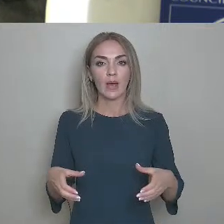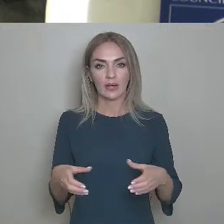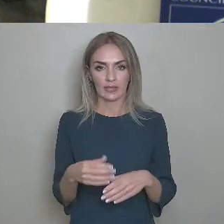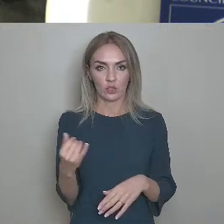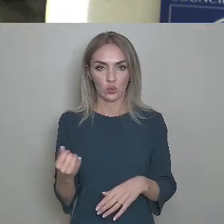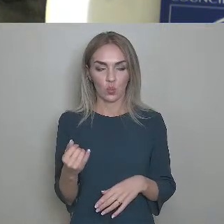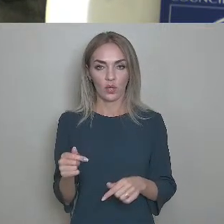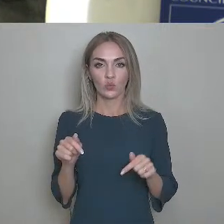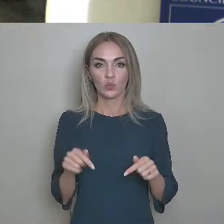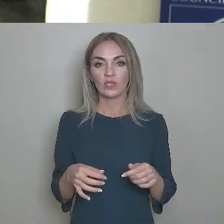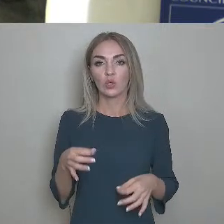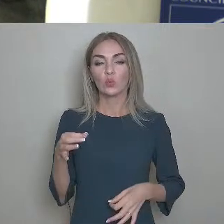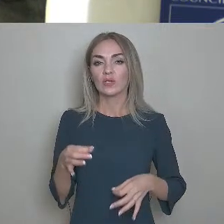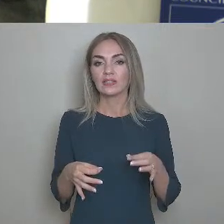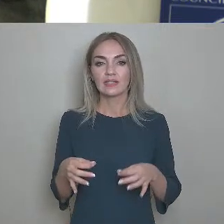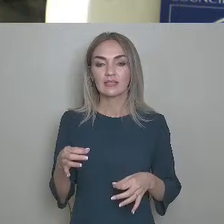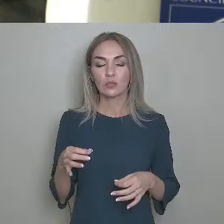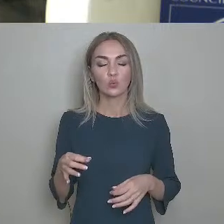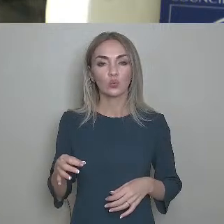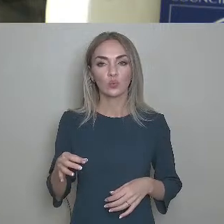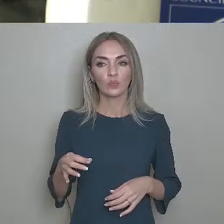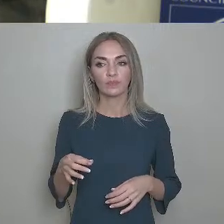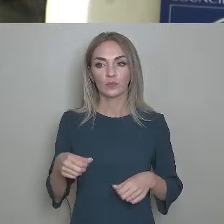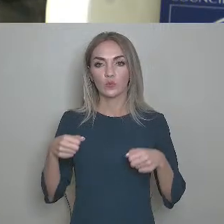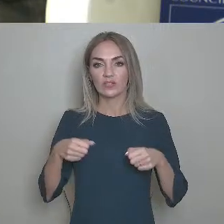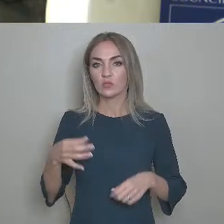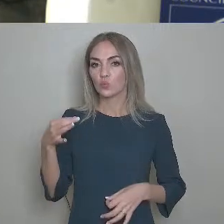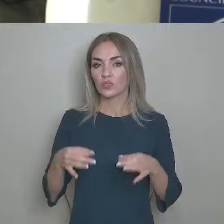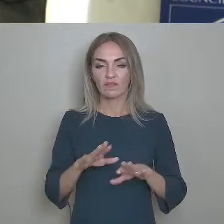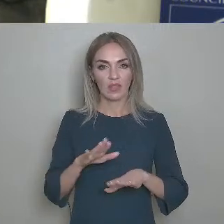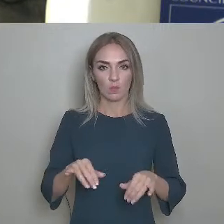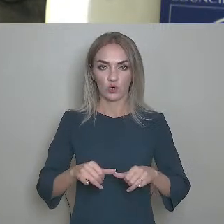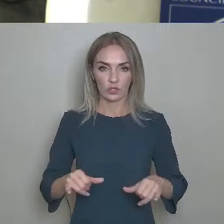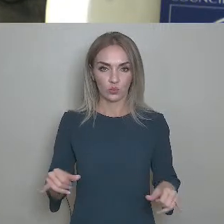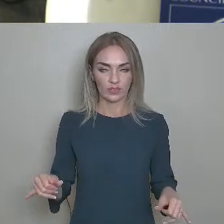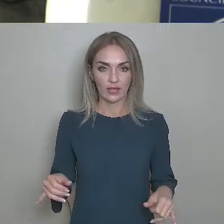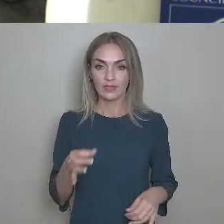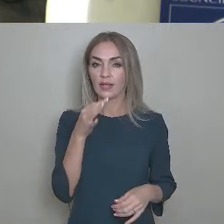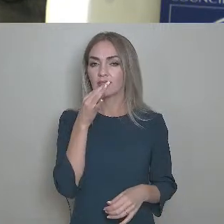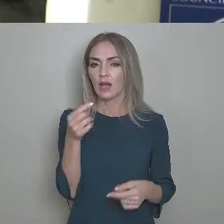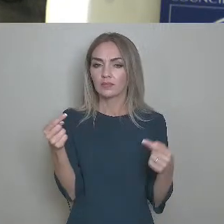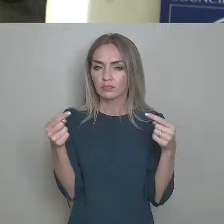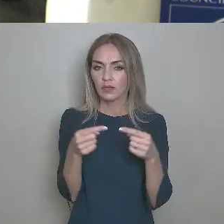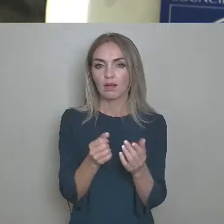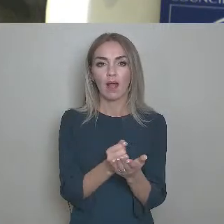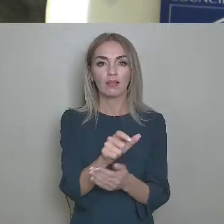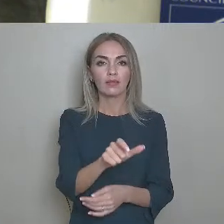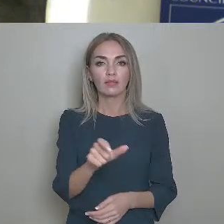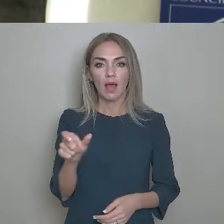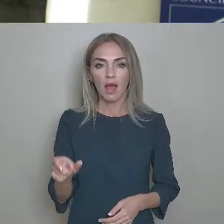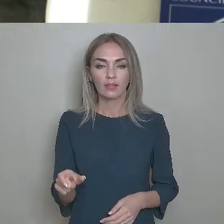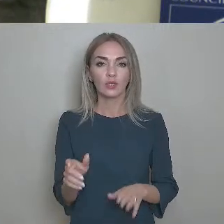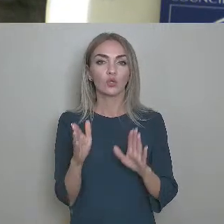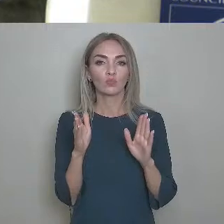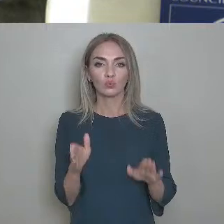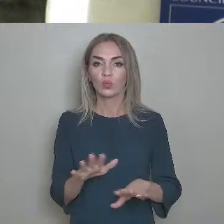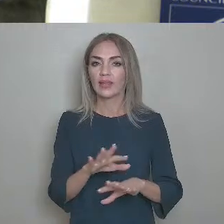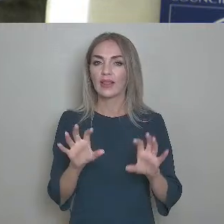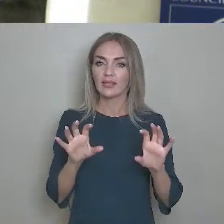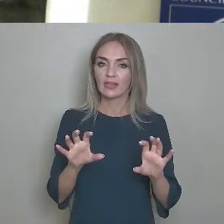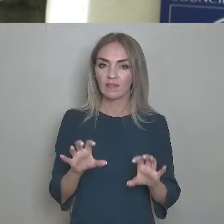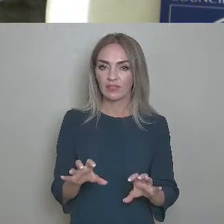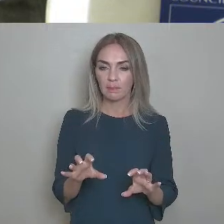TEC and the decision of the law, because the jurisdiction of the courts does not cover these issues. That's why to say that